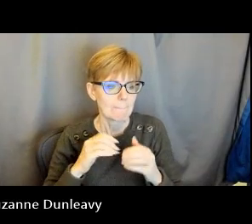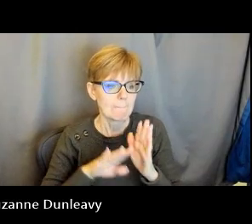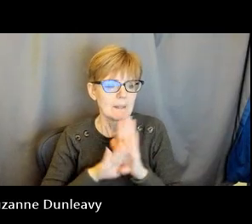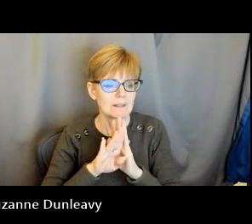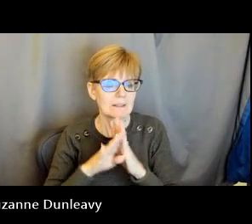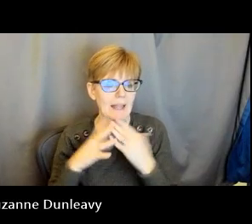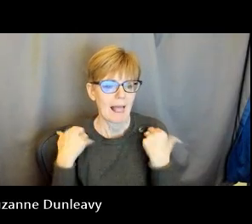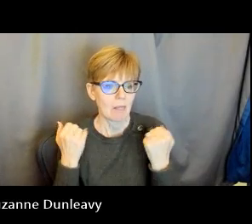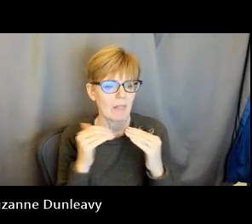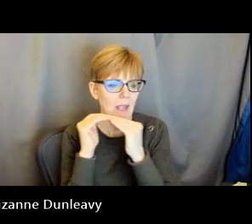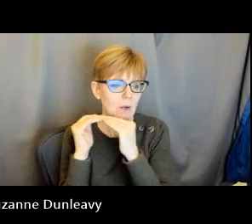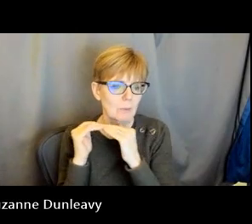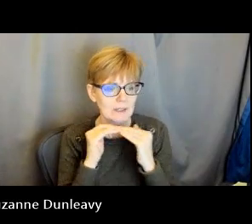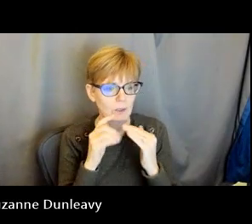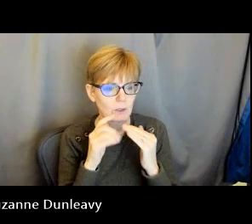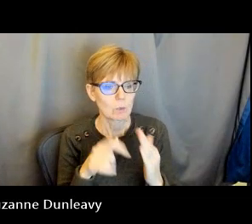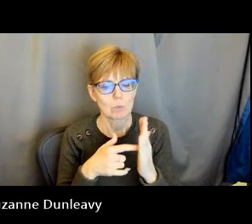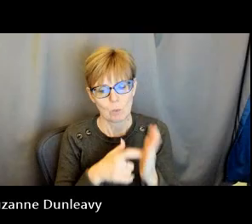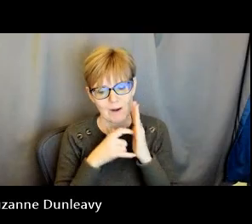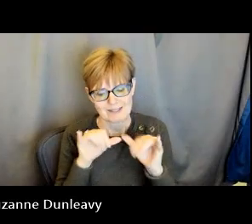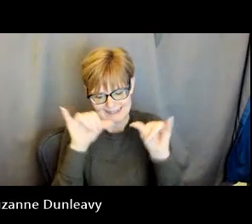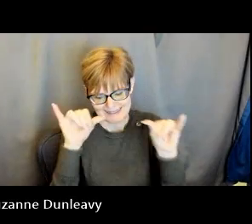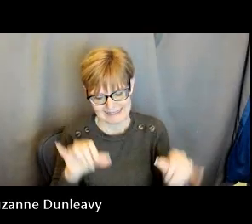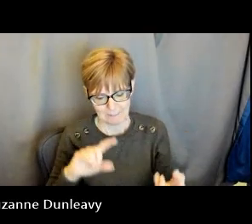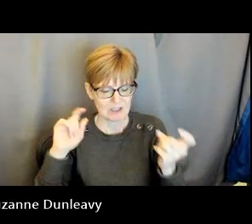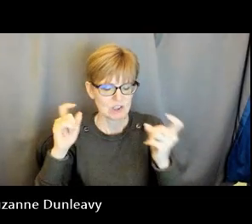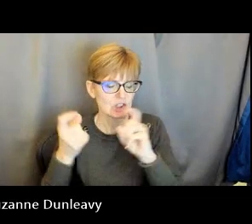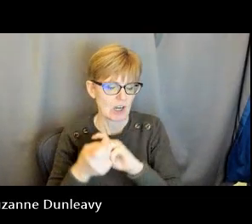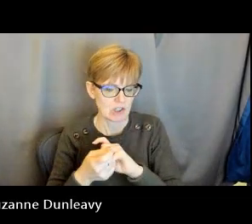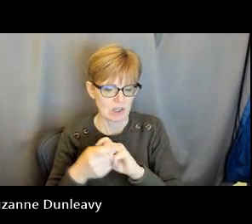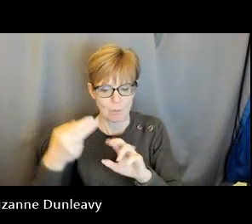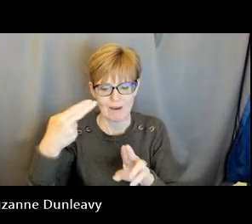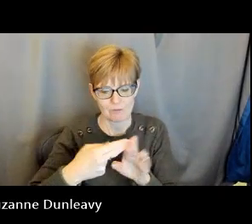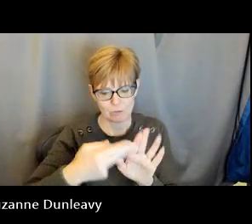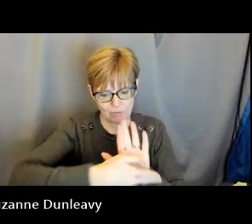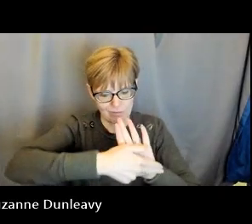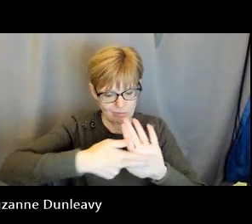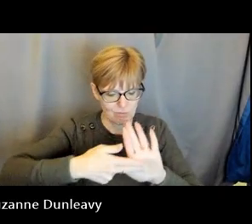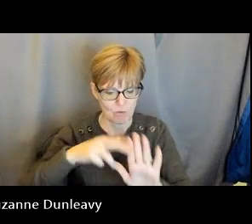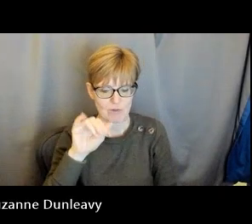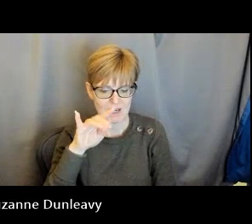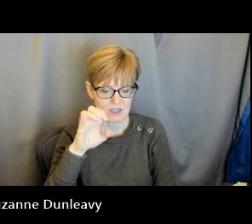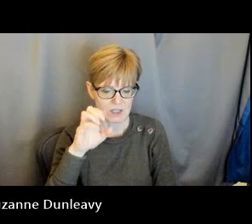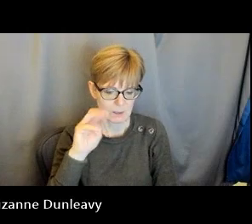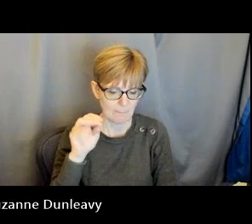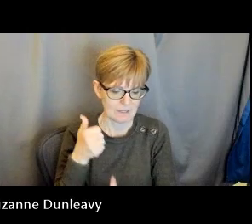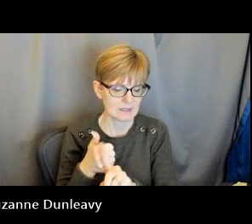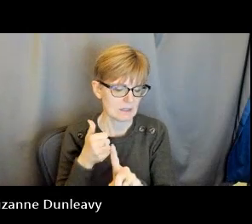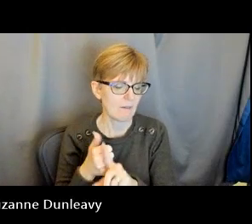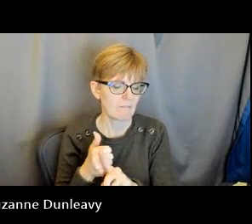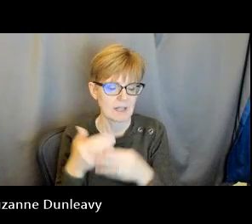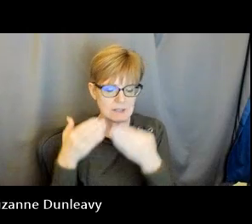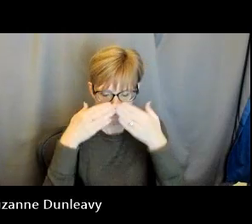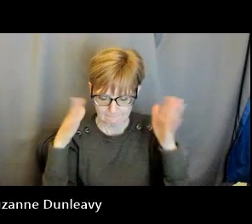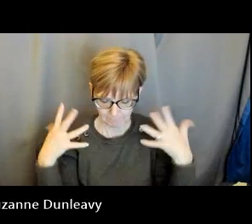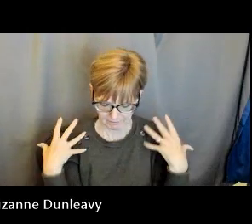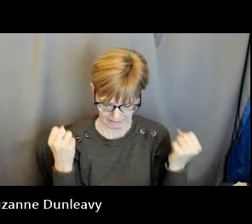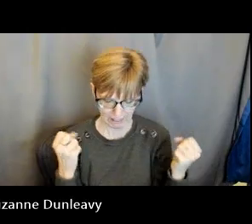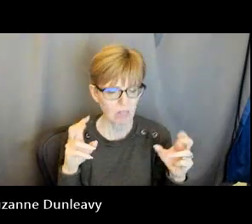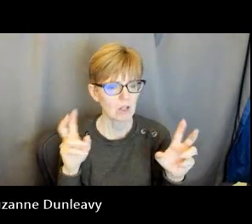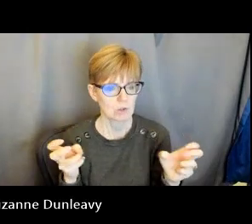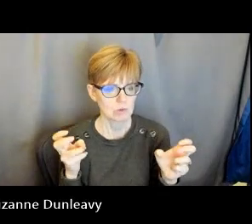to name explicitly racism as a public health issue, clarifying its root causes, avoid